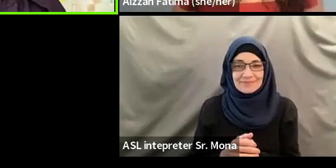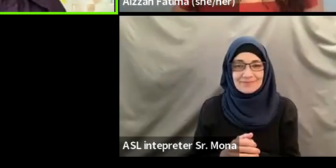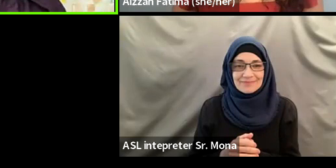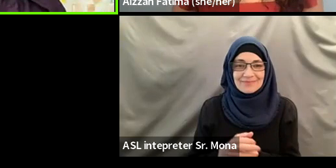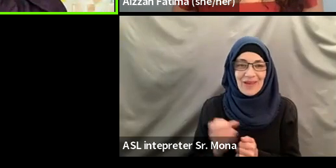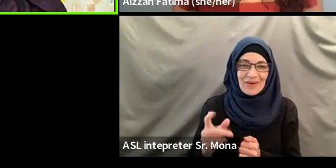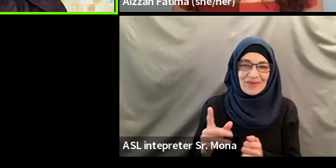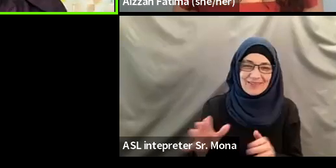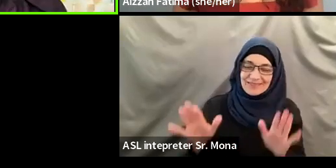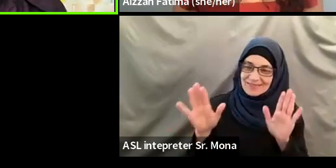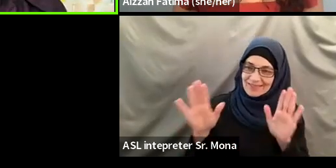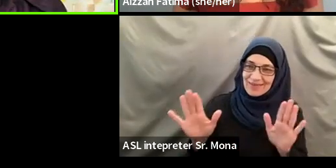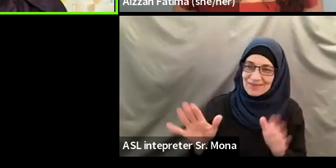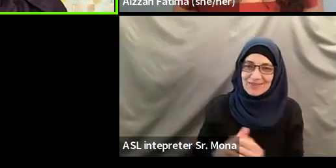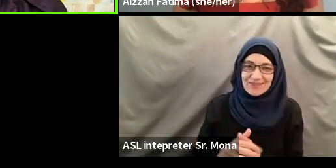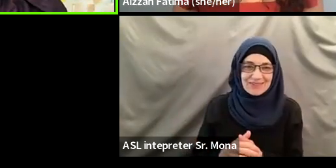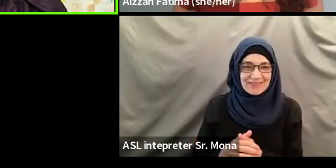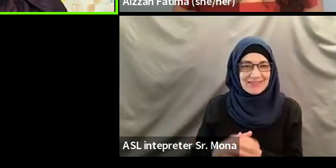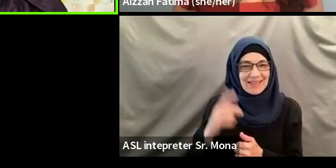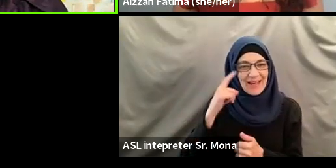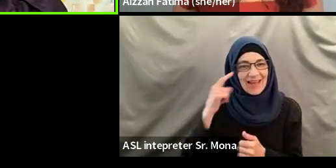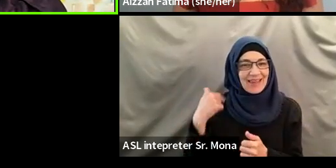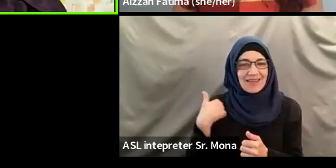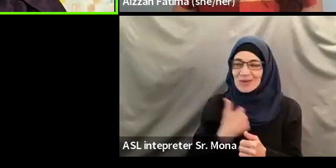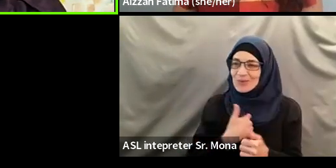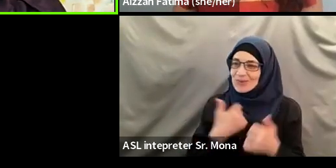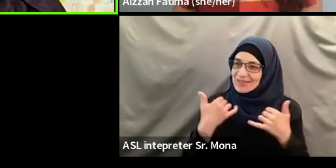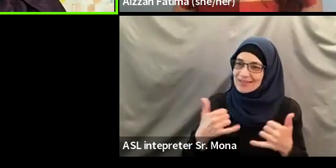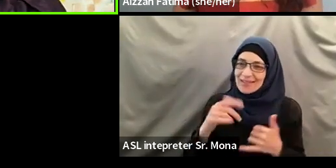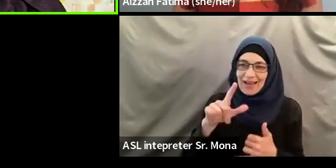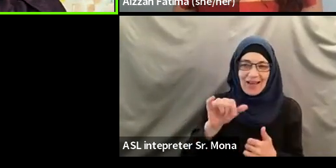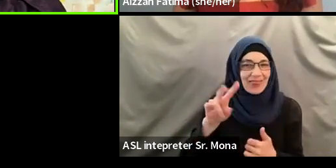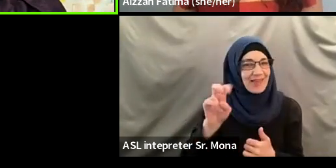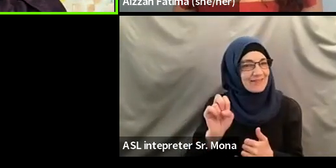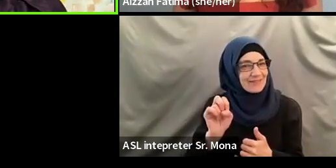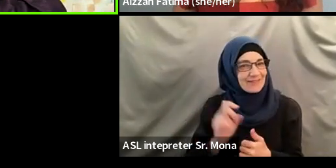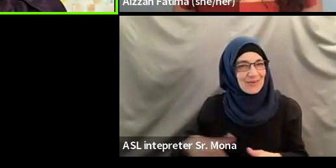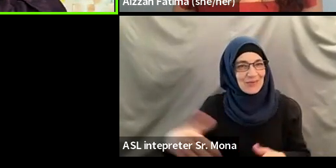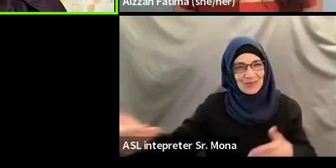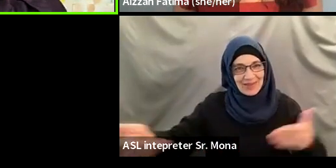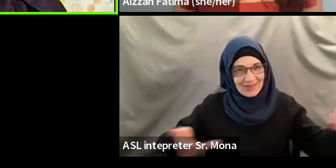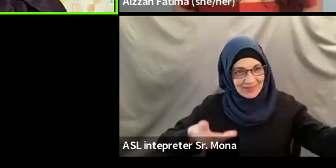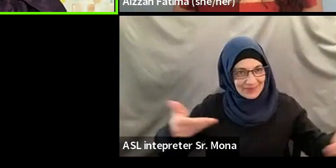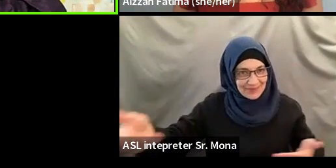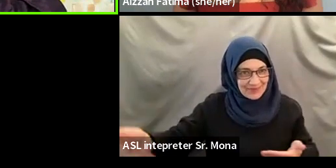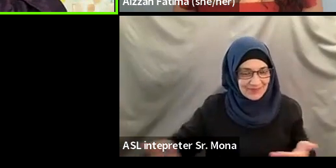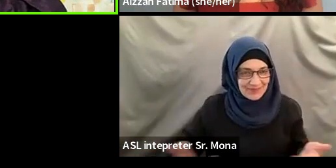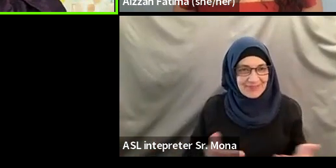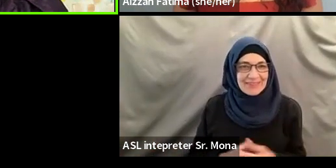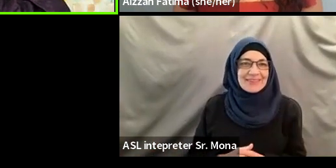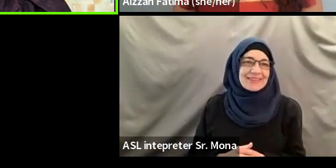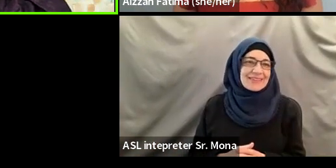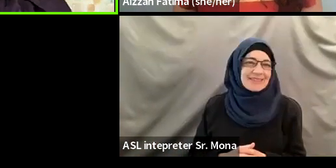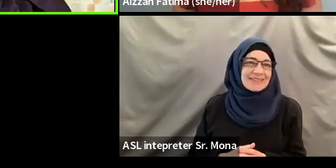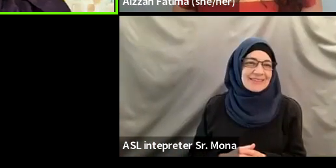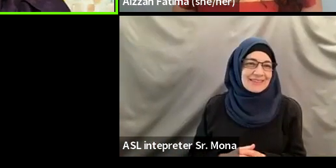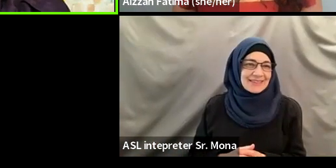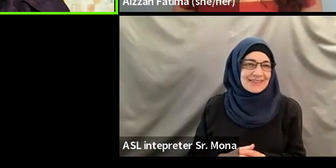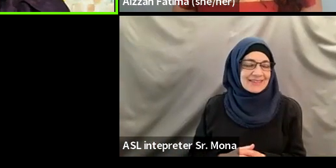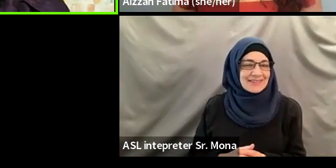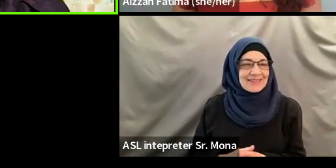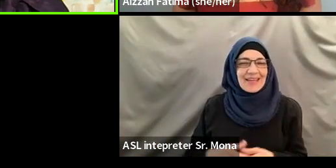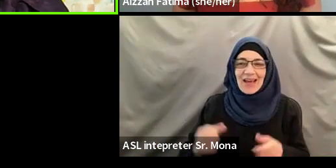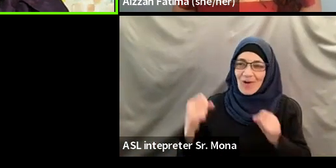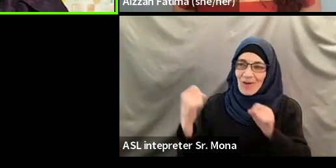Fabulous. I believe we are live. Welcome everybody, everybody in the room and everybody who